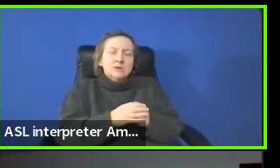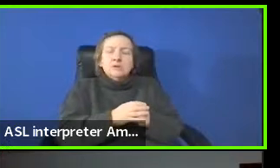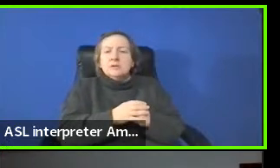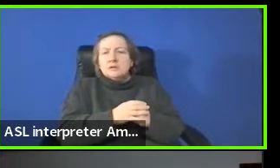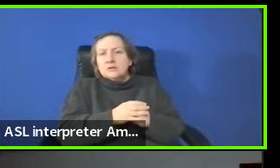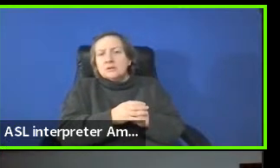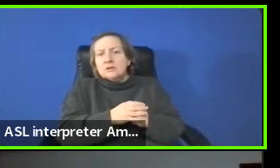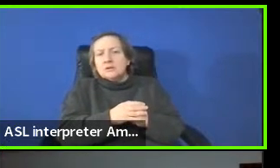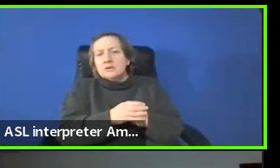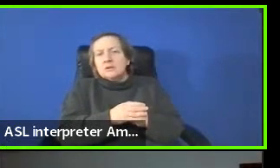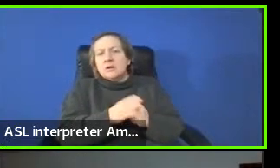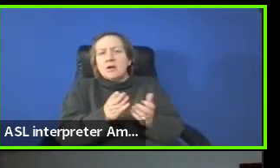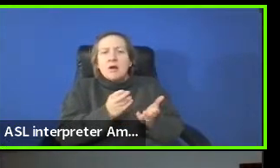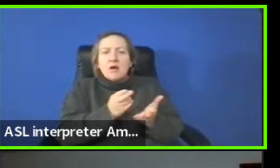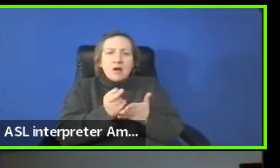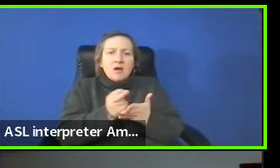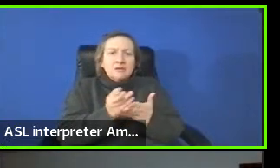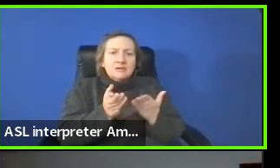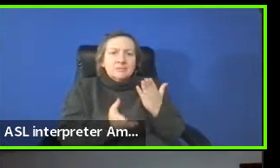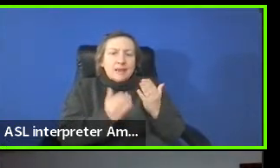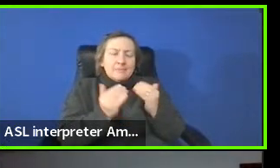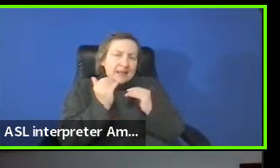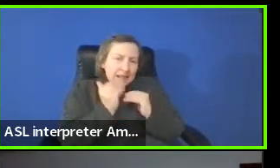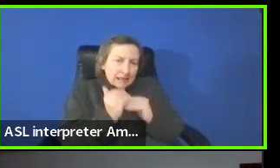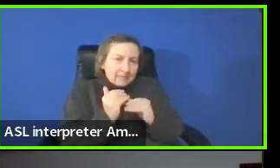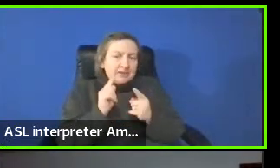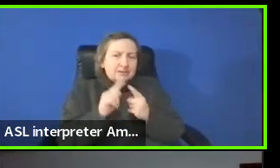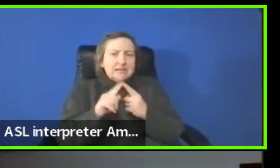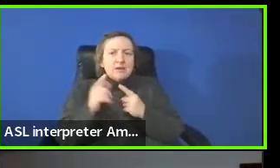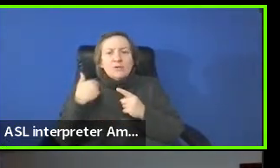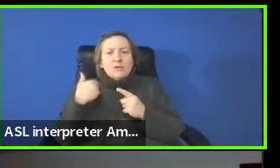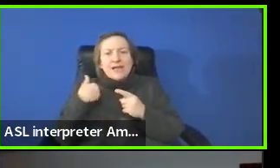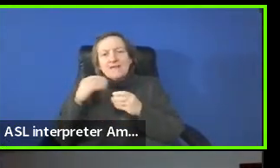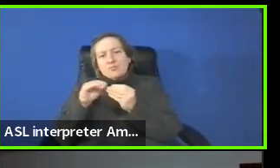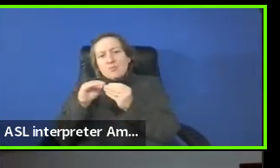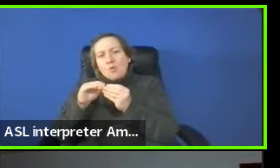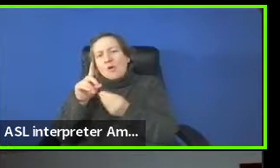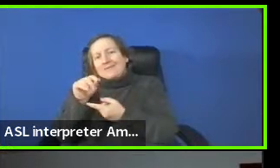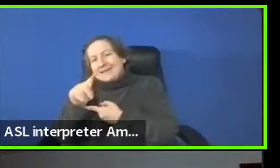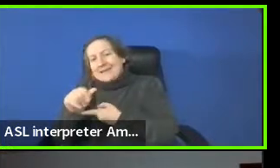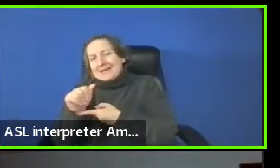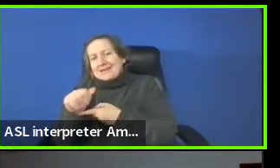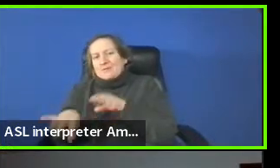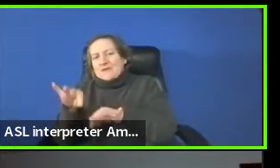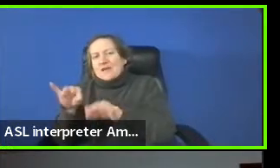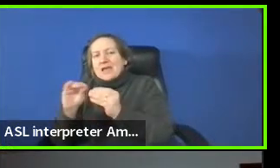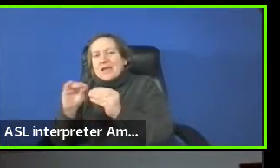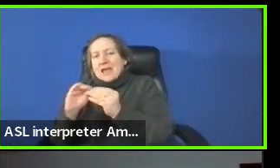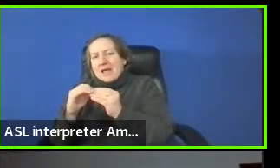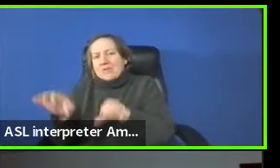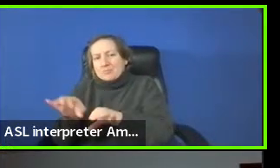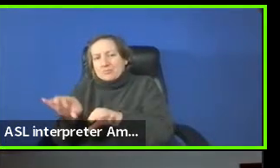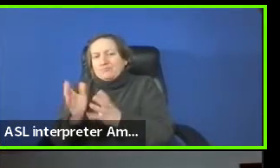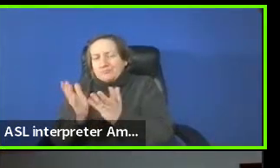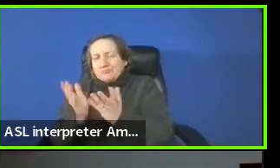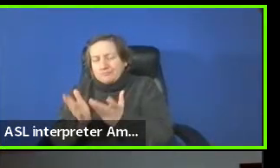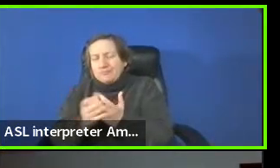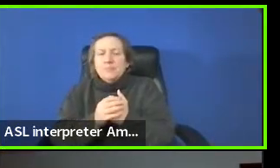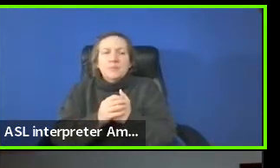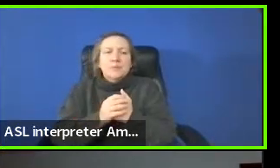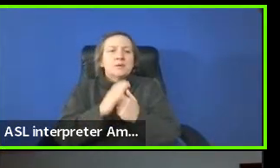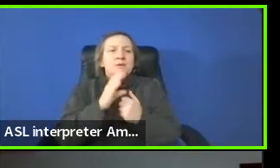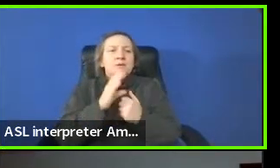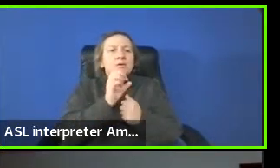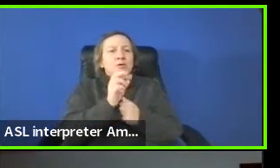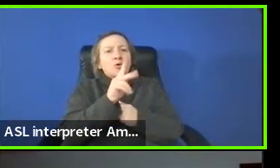be candid, be limits until we get actual performance data to see how they perform. So, Corky, you're